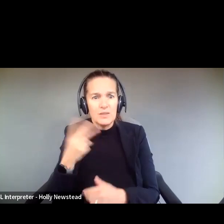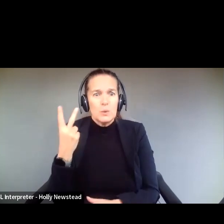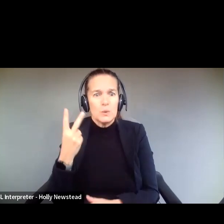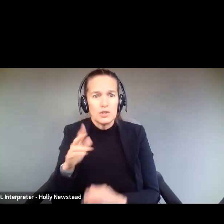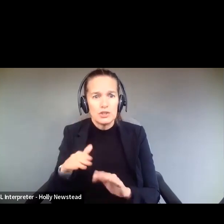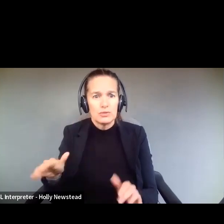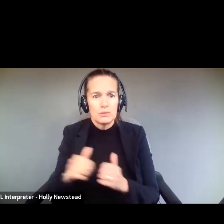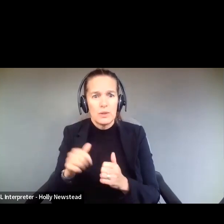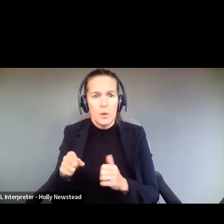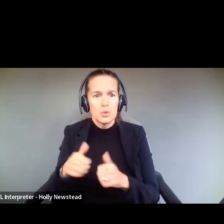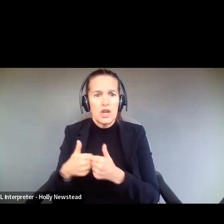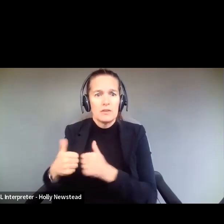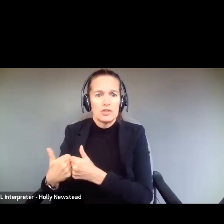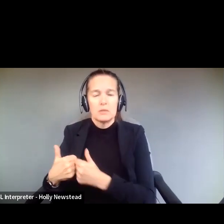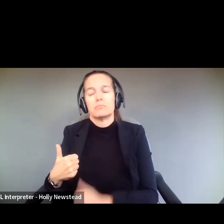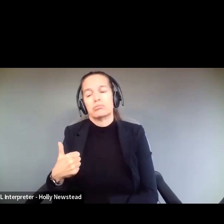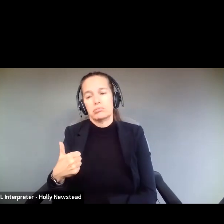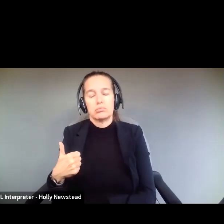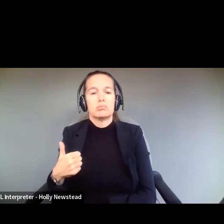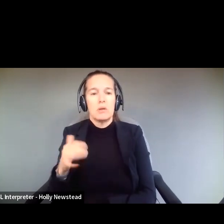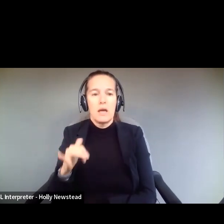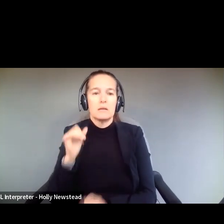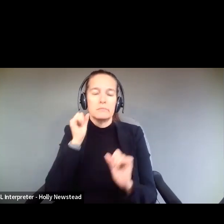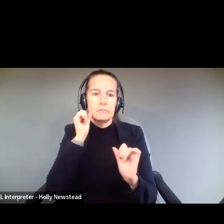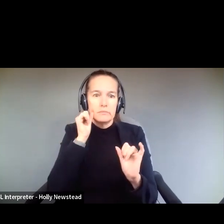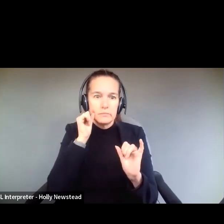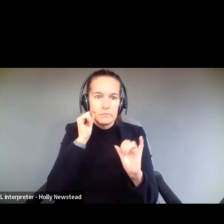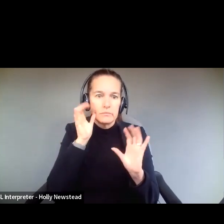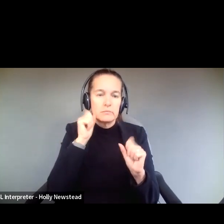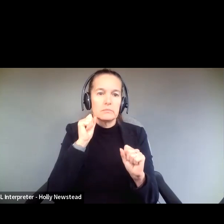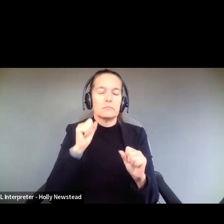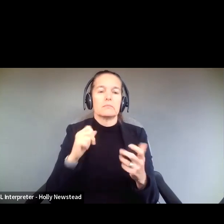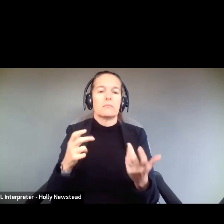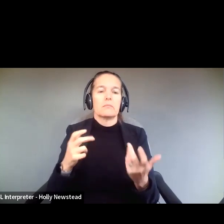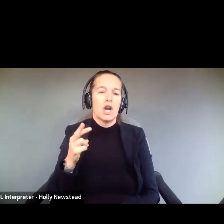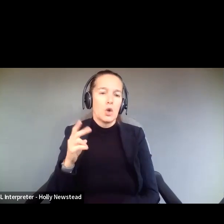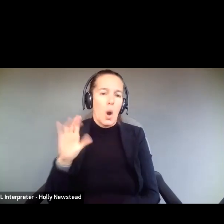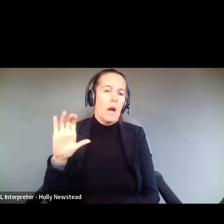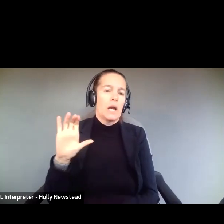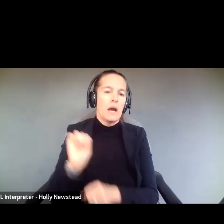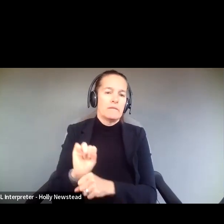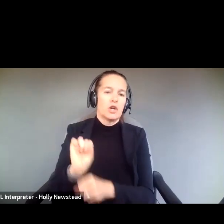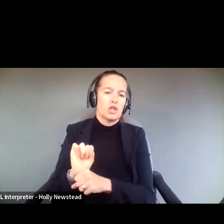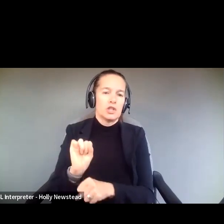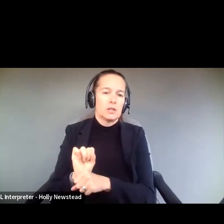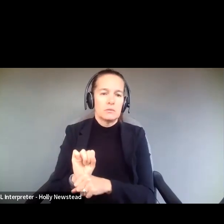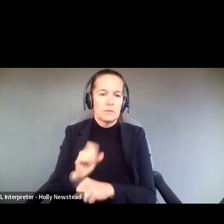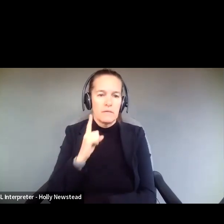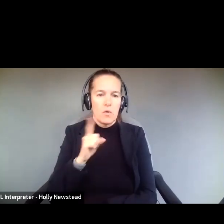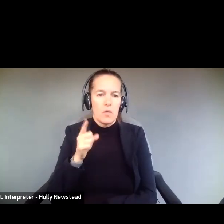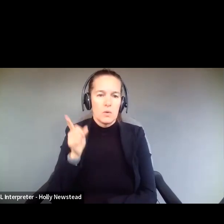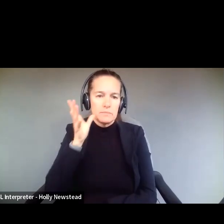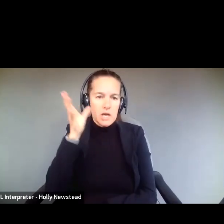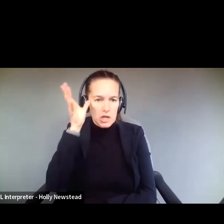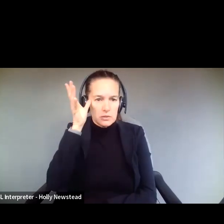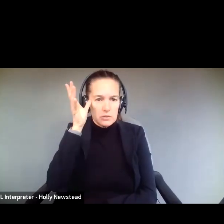that way, it is an incredibly heroic effort on the part of those parents to